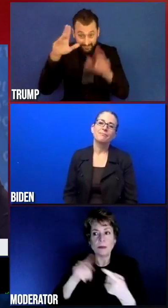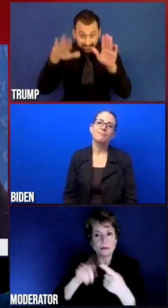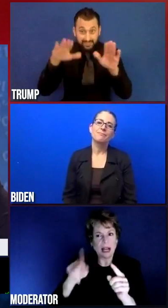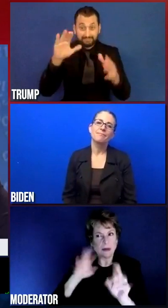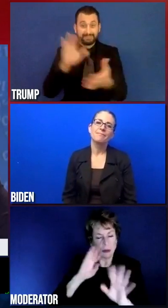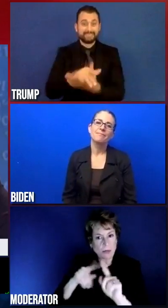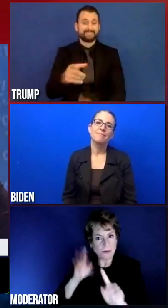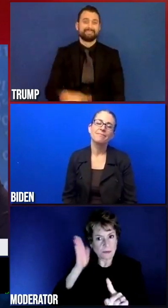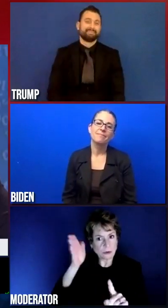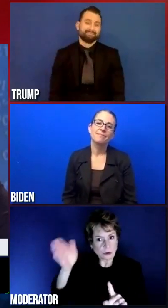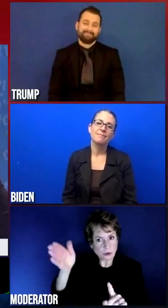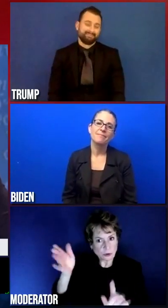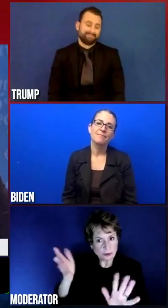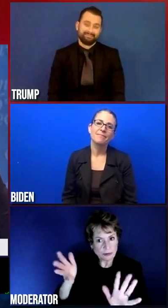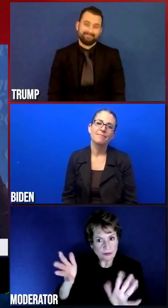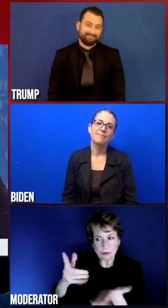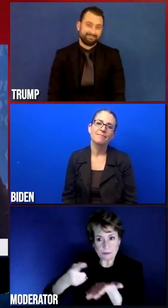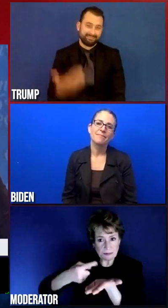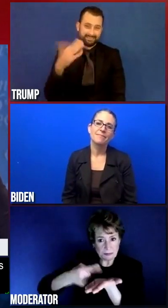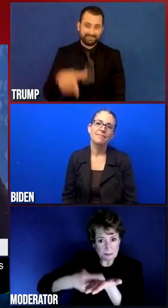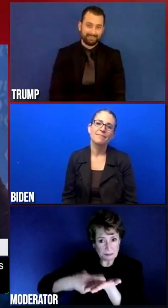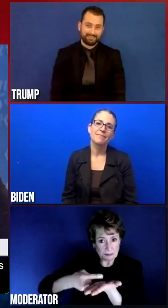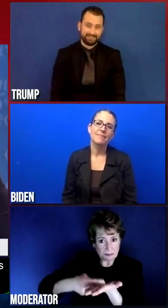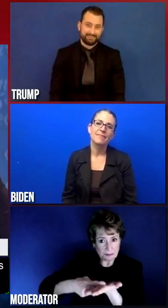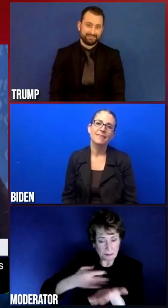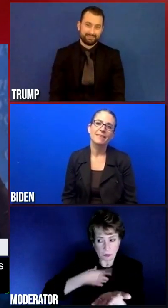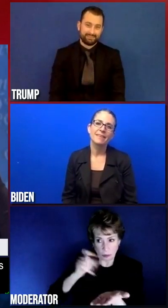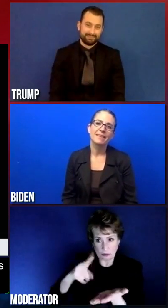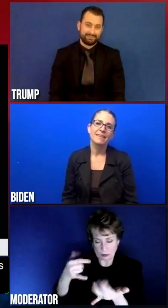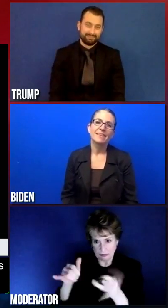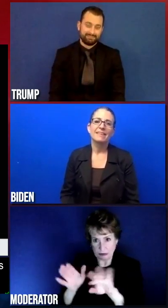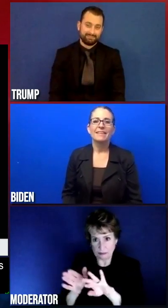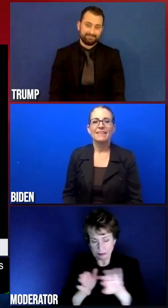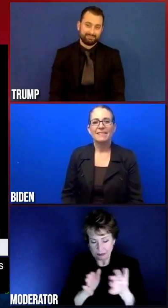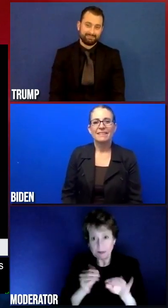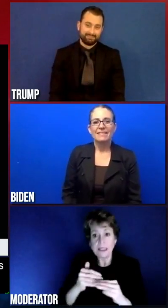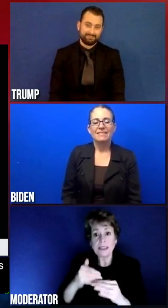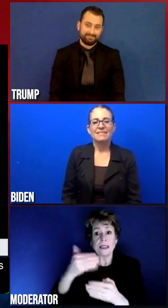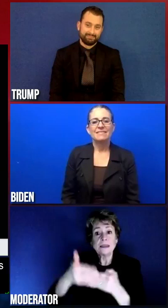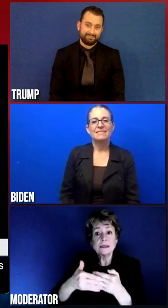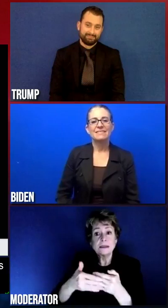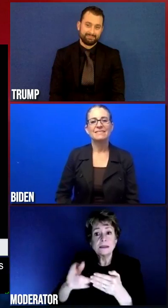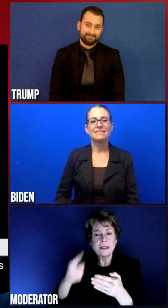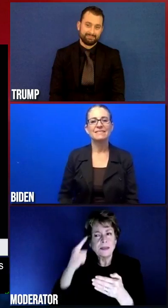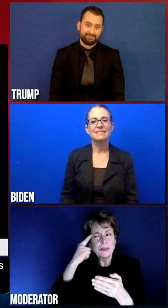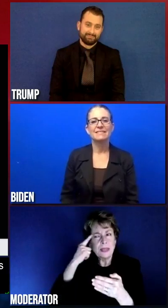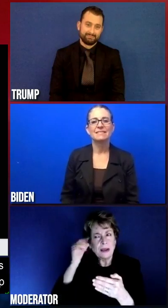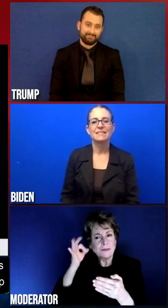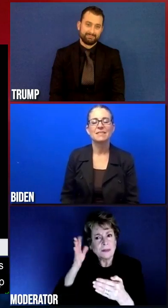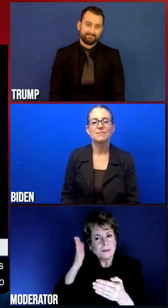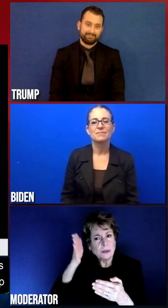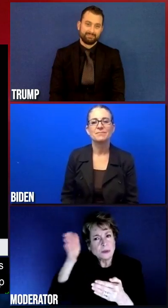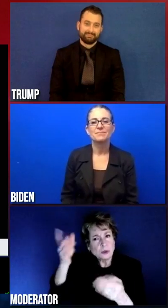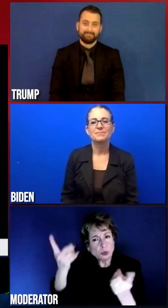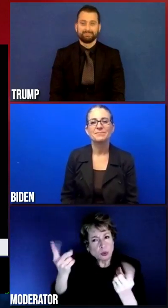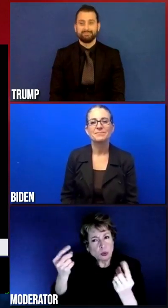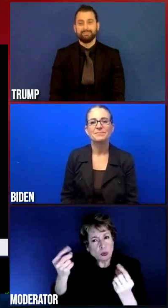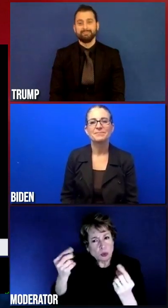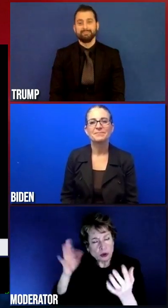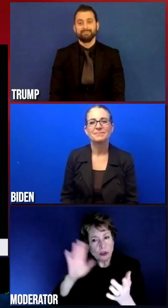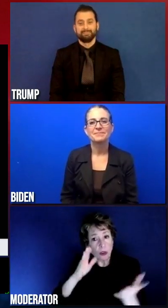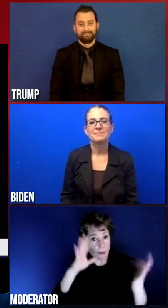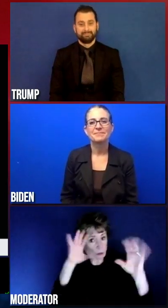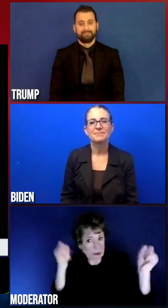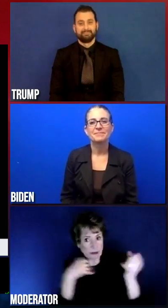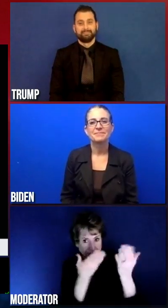the questions I'm going to ask. Focusing on the future first, President Trump, you have repeatedly either contradicted or been